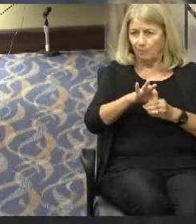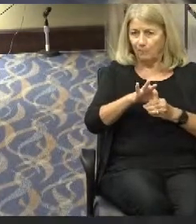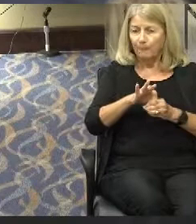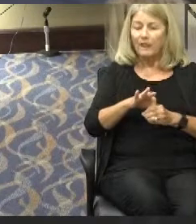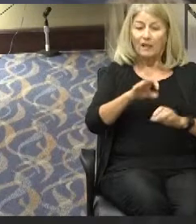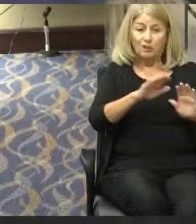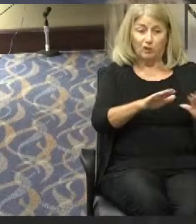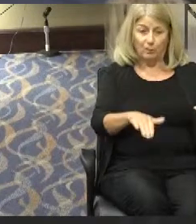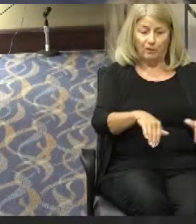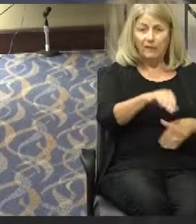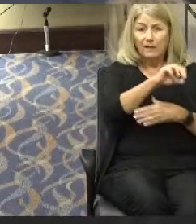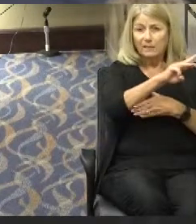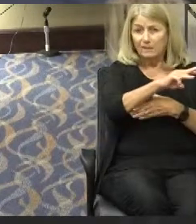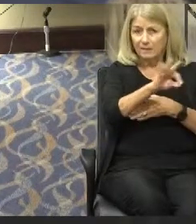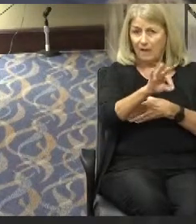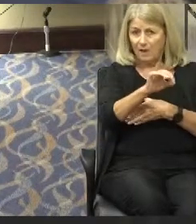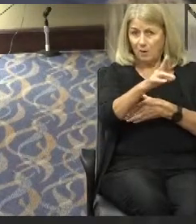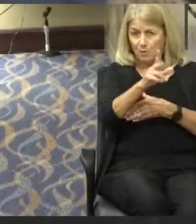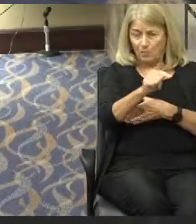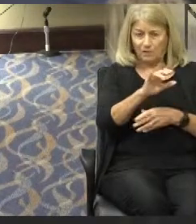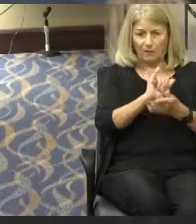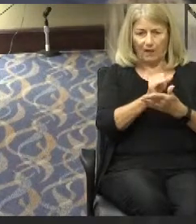units, which impacted